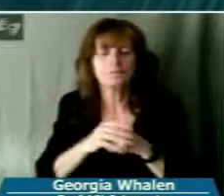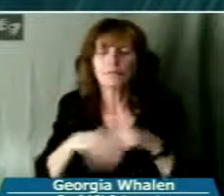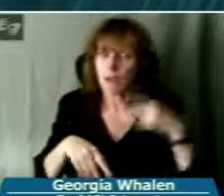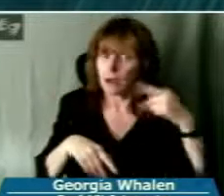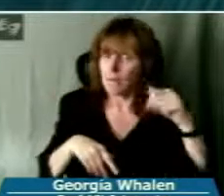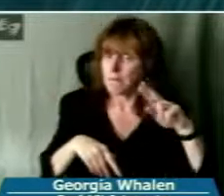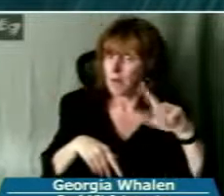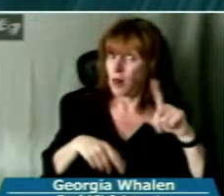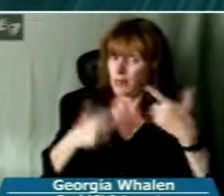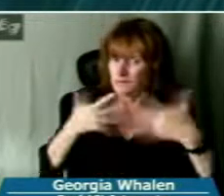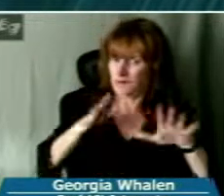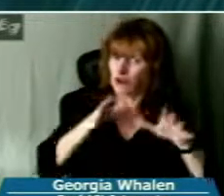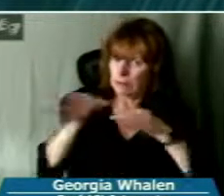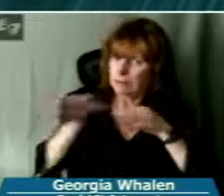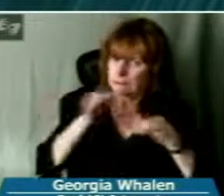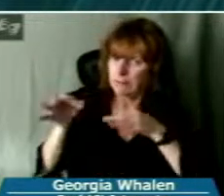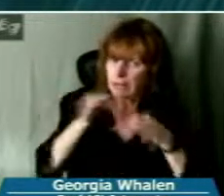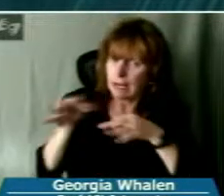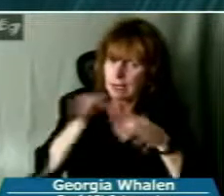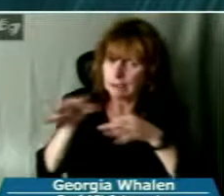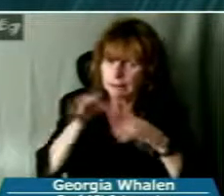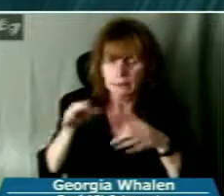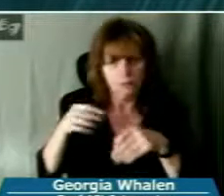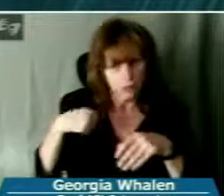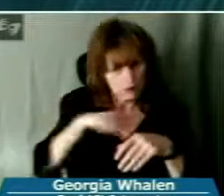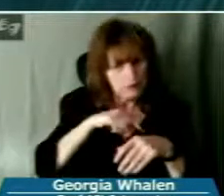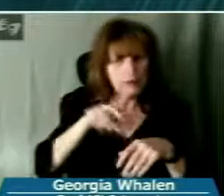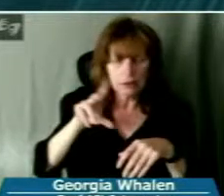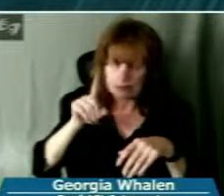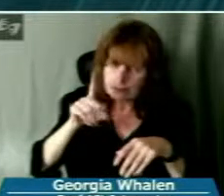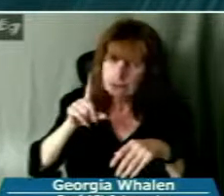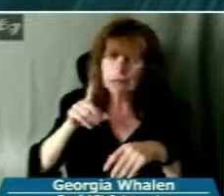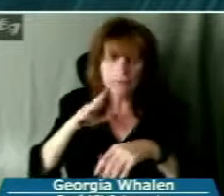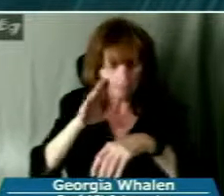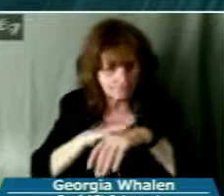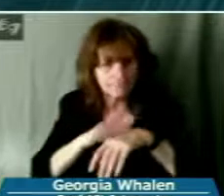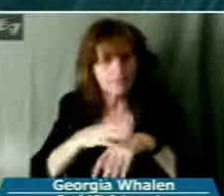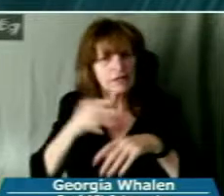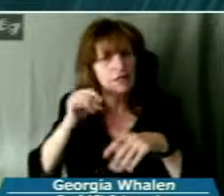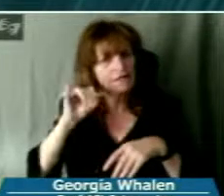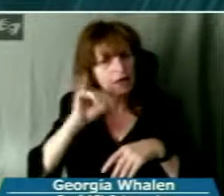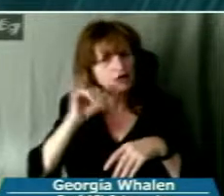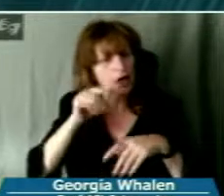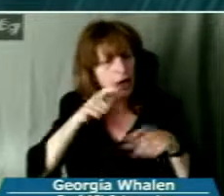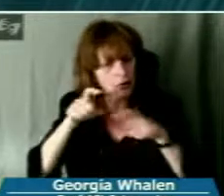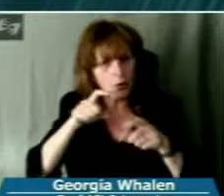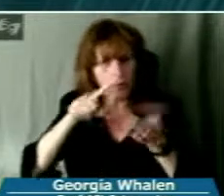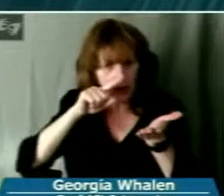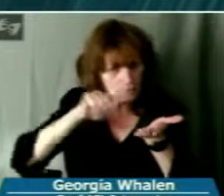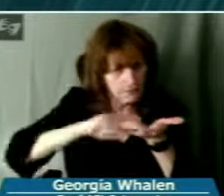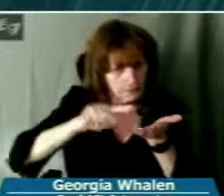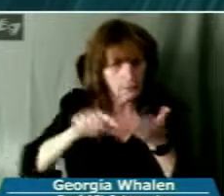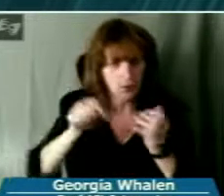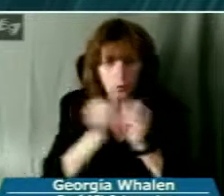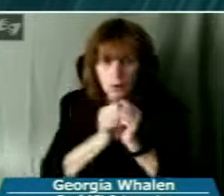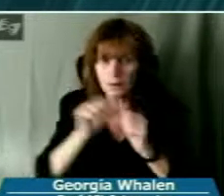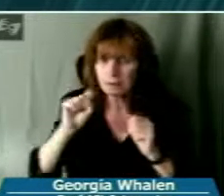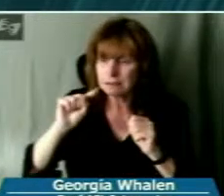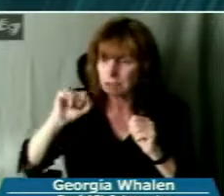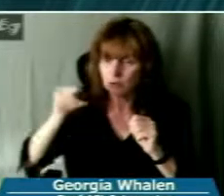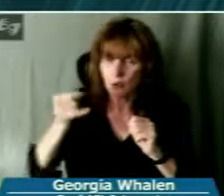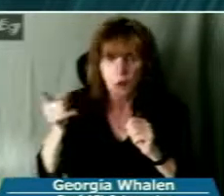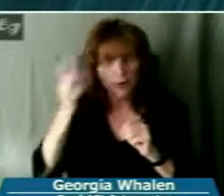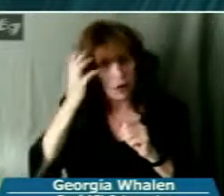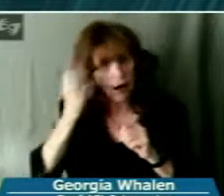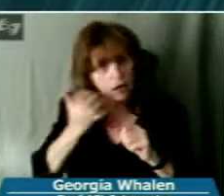do another infection prevention and control audit, which we conducted jointly with St. Joe's Hamilton. St. Joe's has been supporting this home